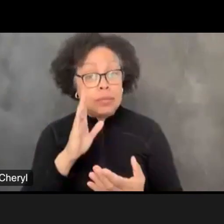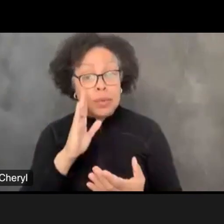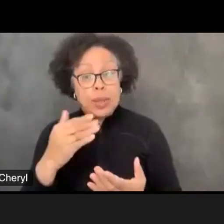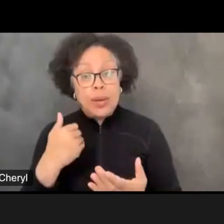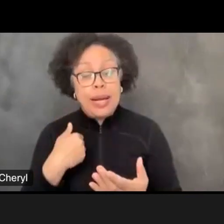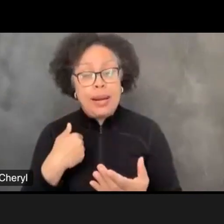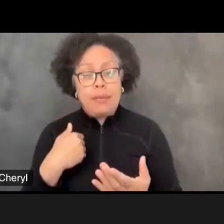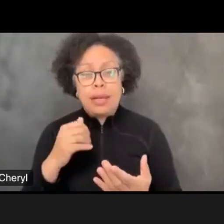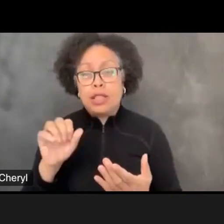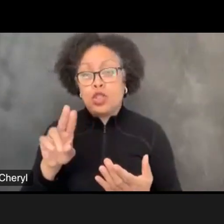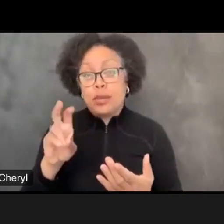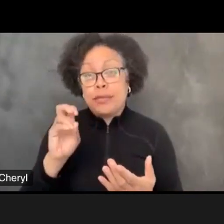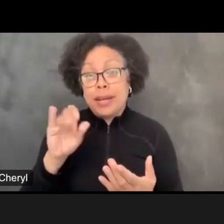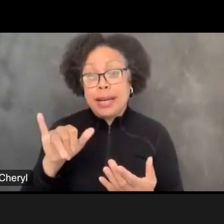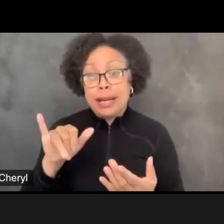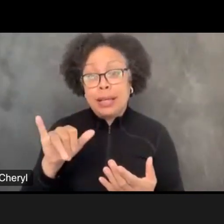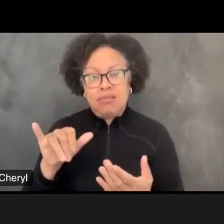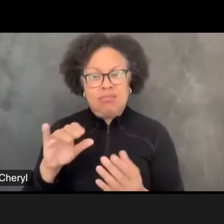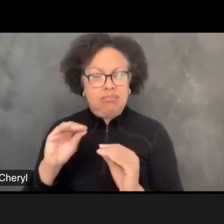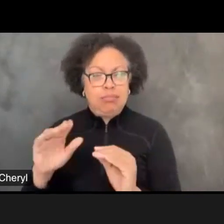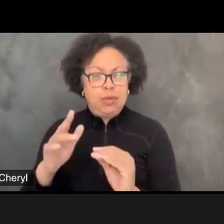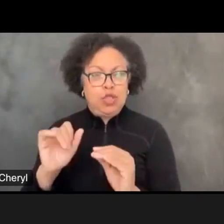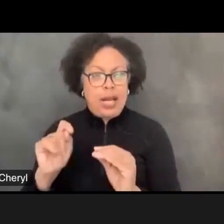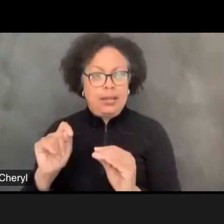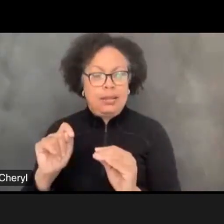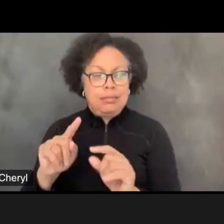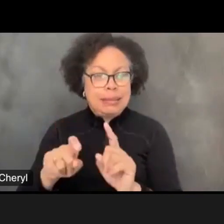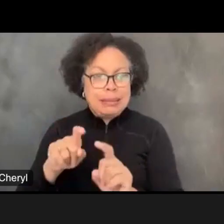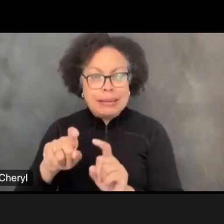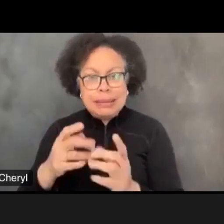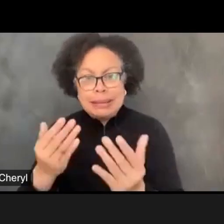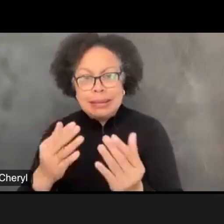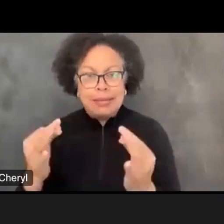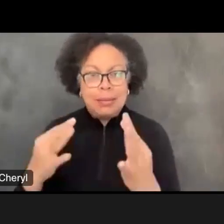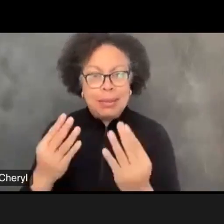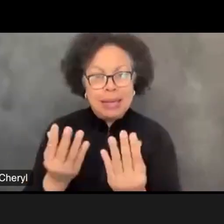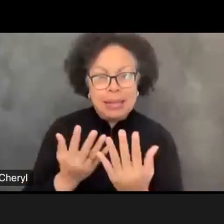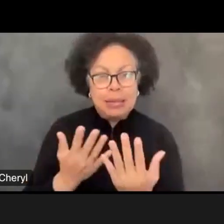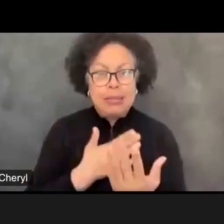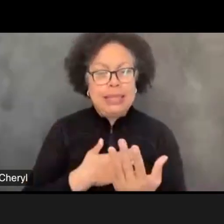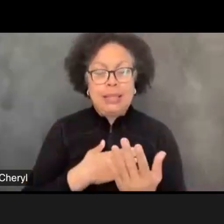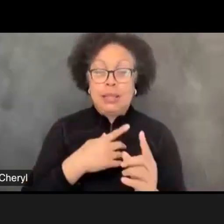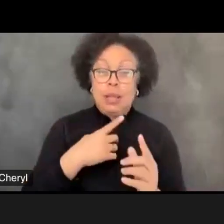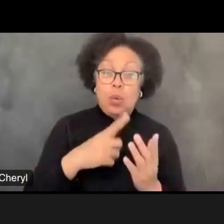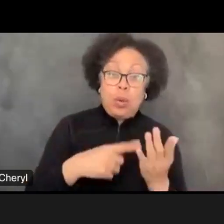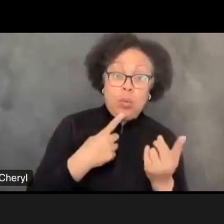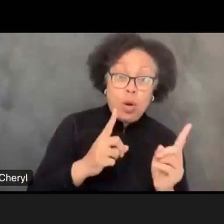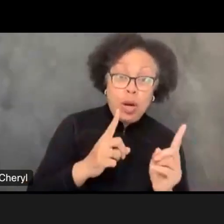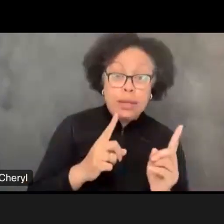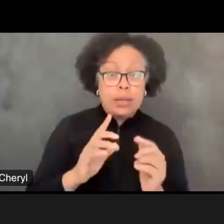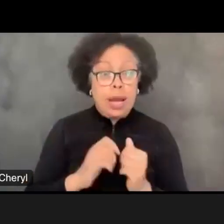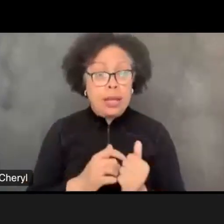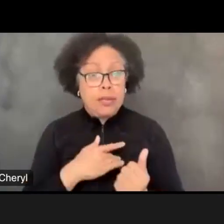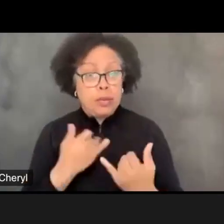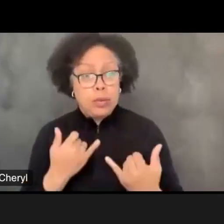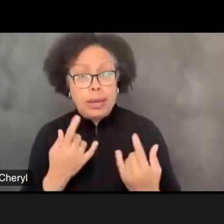will be a survey link that's been posted in the chat. Please let us know what worked and how we did today. We'd love to hear more